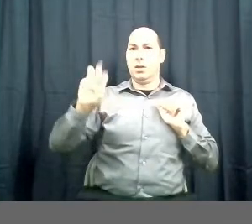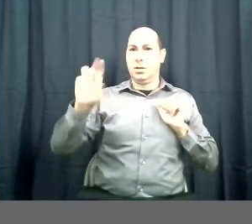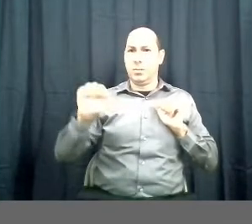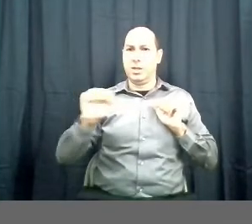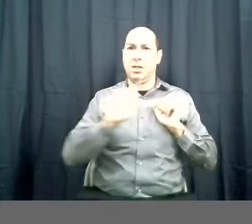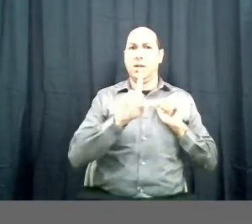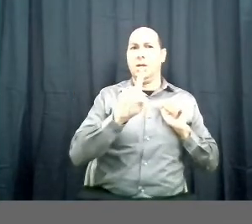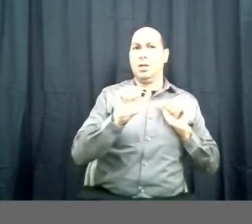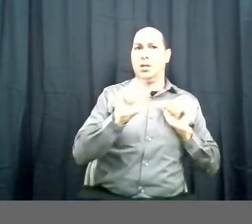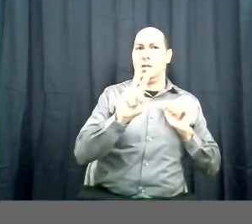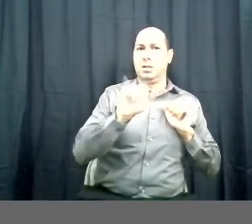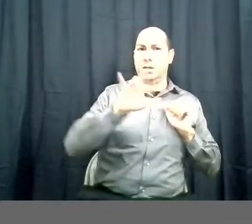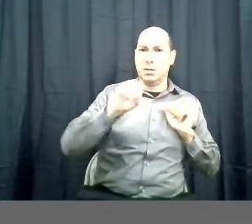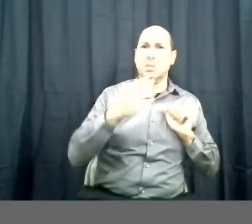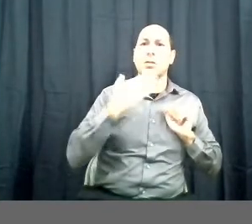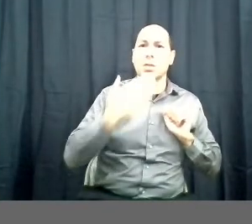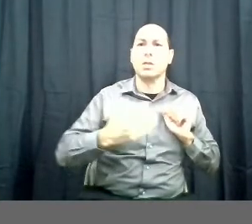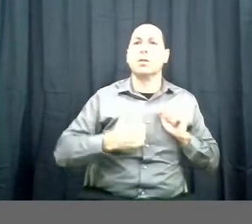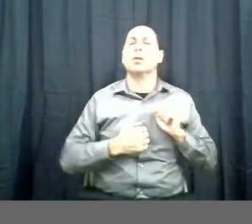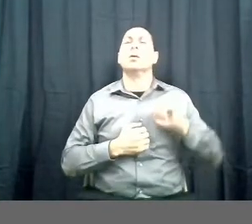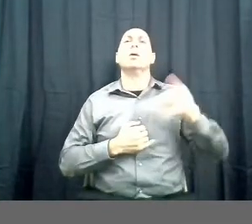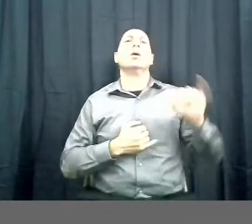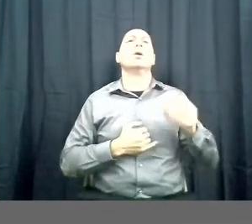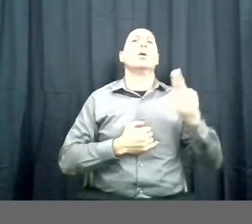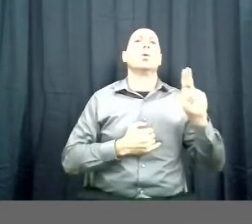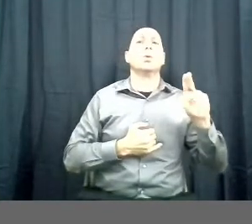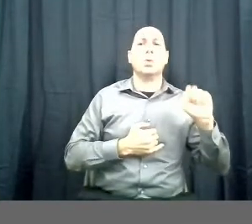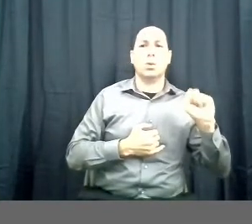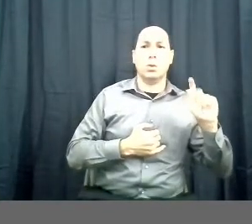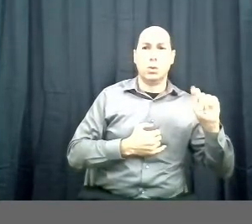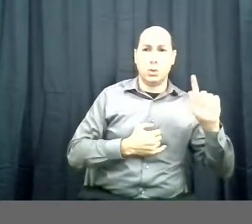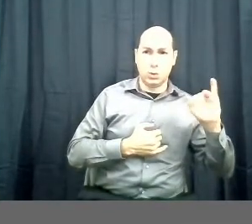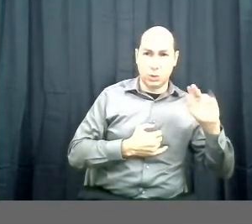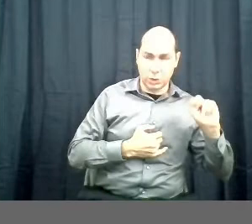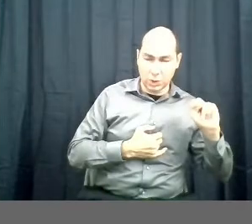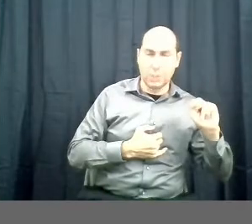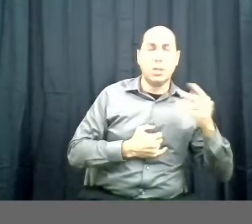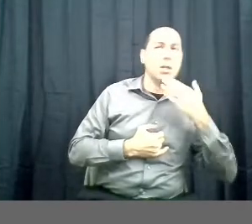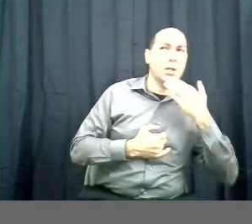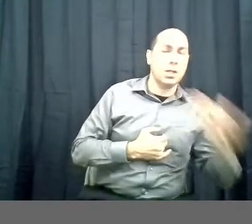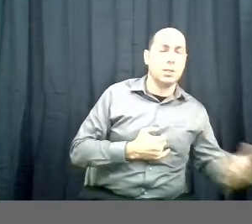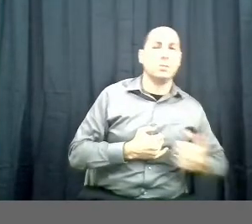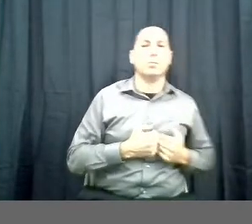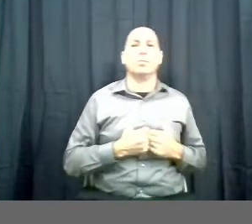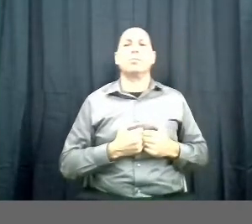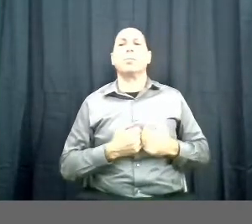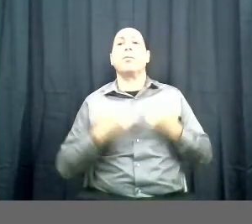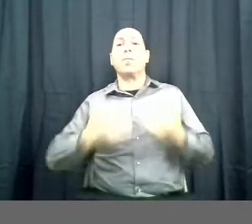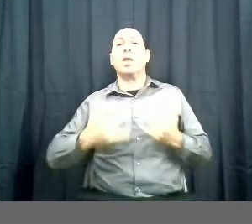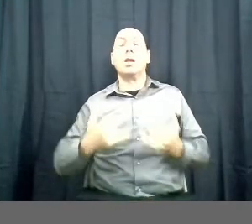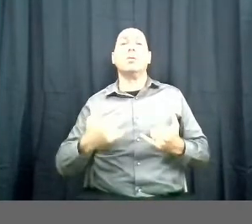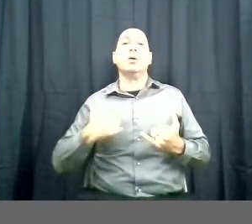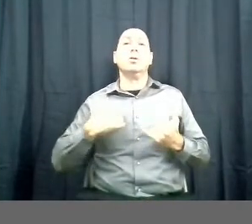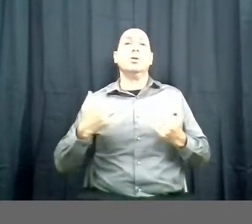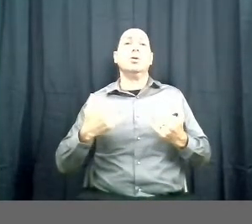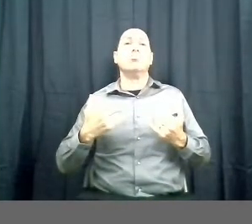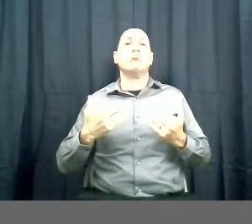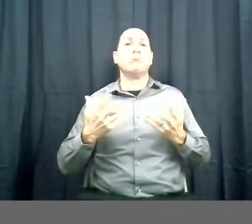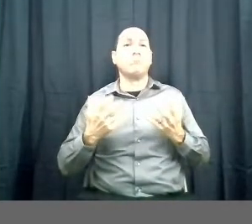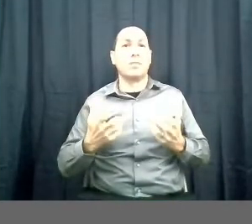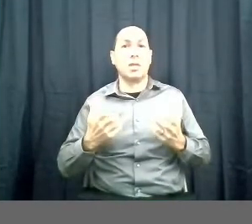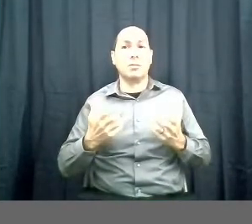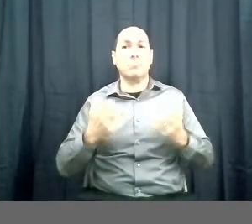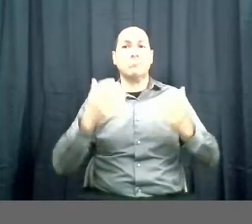Thank you, Justin. And if we can, I'd like to move to a vote, because I think we may maybe about to lose Anna